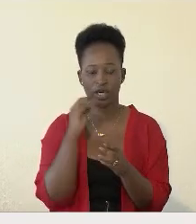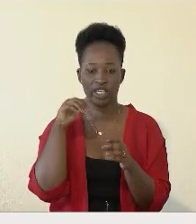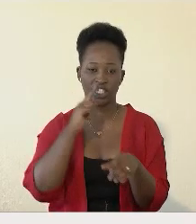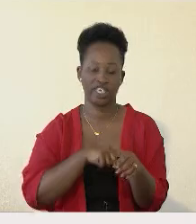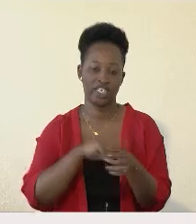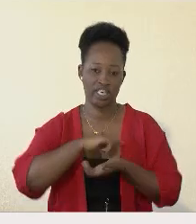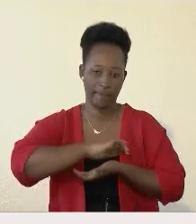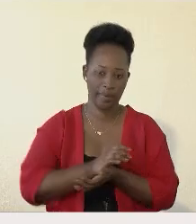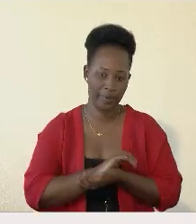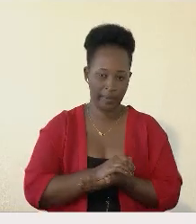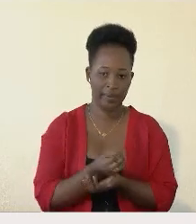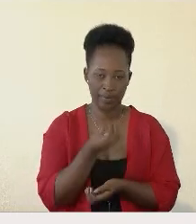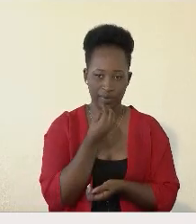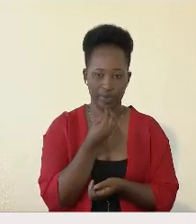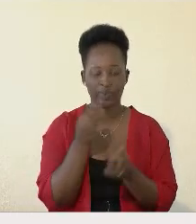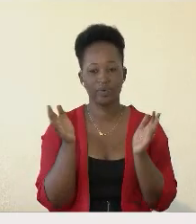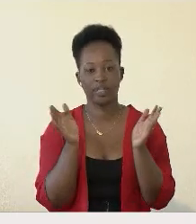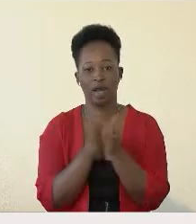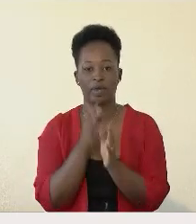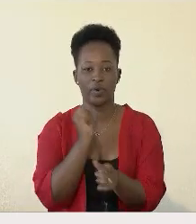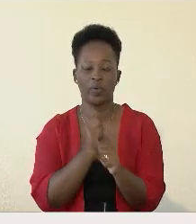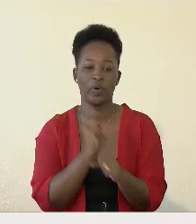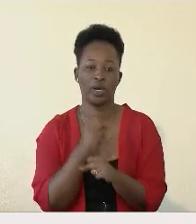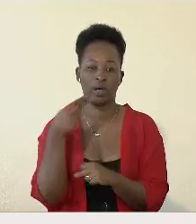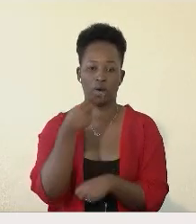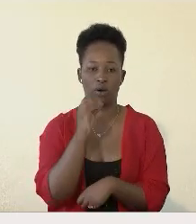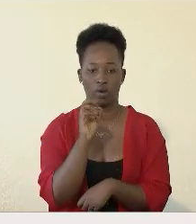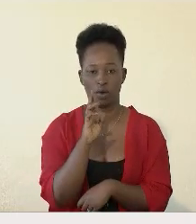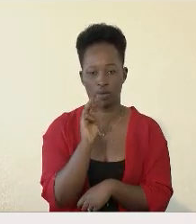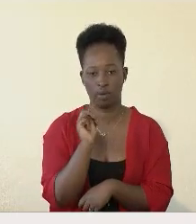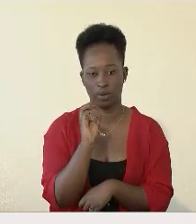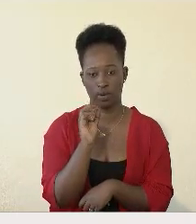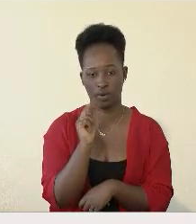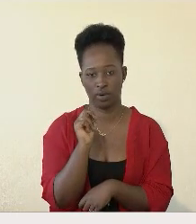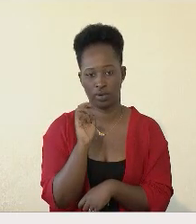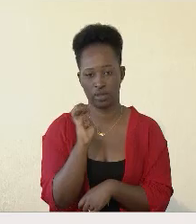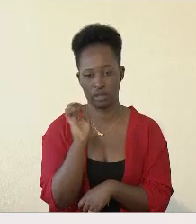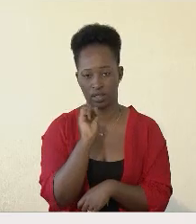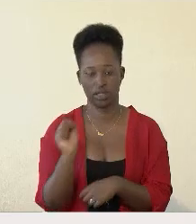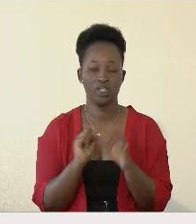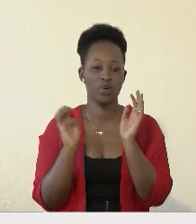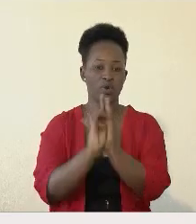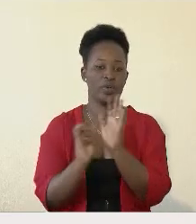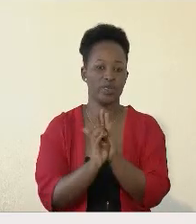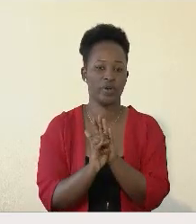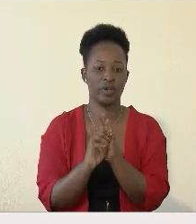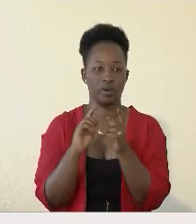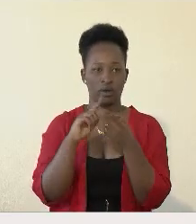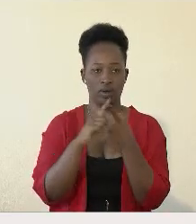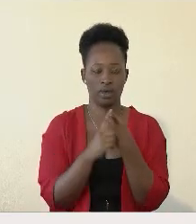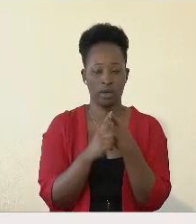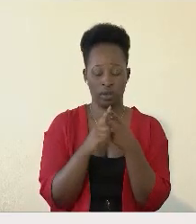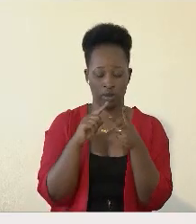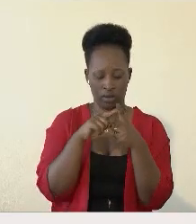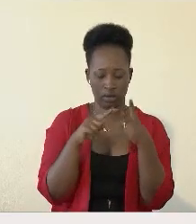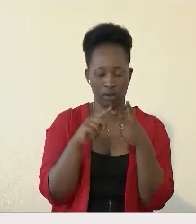right? And also secretion of hormones. Take an example, the 2 hormones produced by the pancreas. The pancreas produces 2